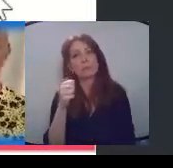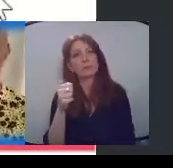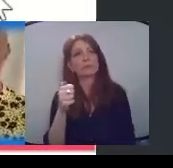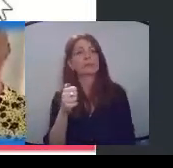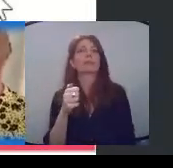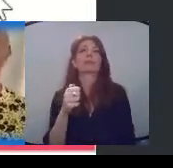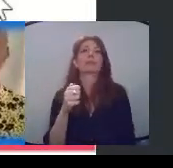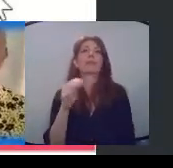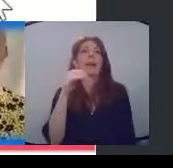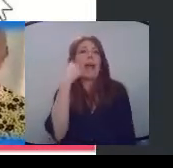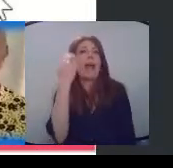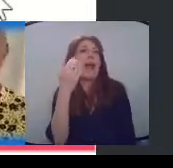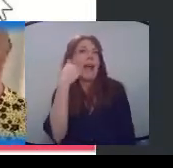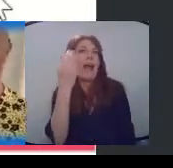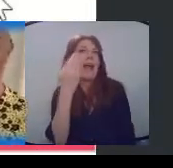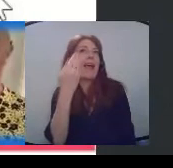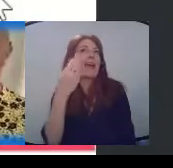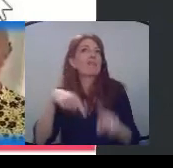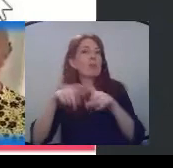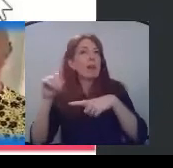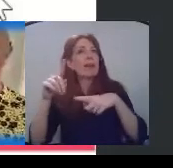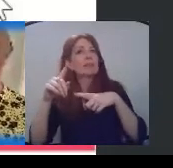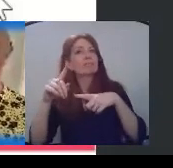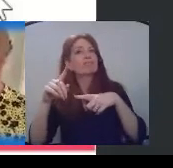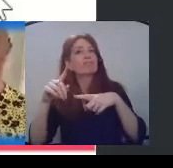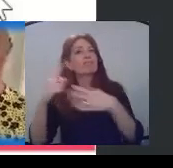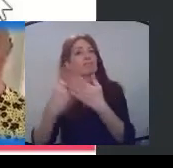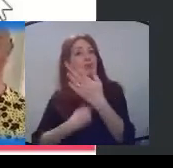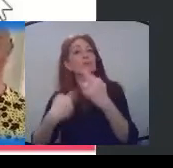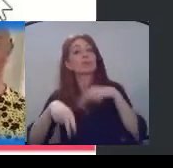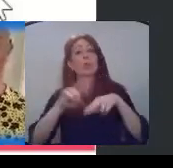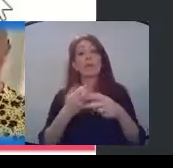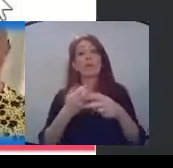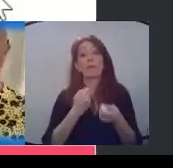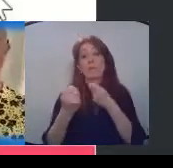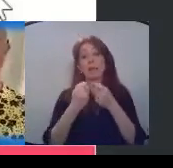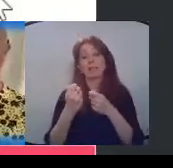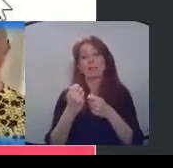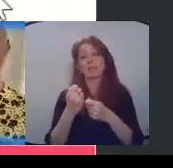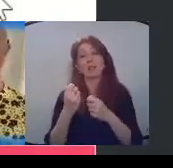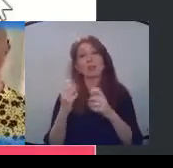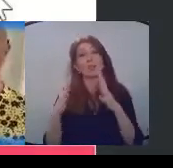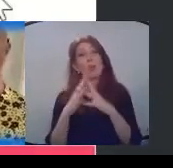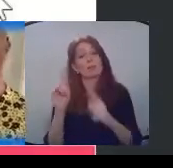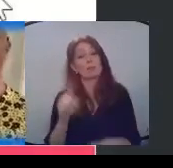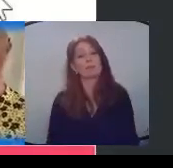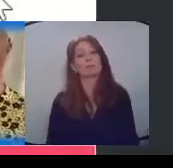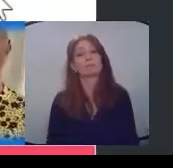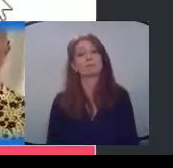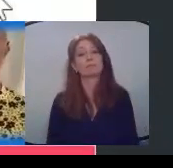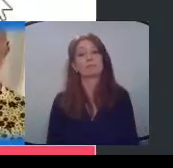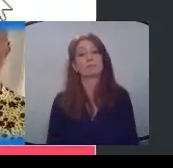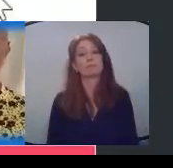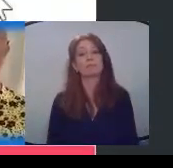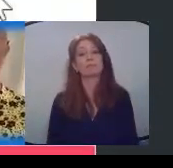play-by-play move if that was managed on WhatsApp. So if you want to click. So essentially then, we exist to